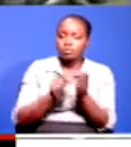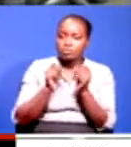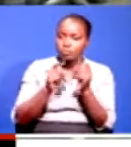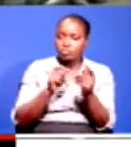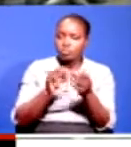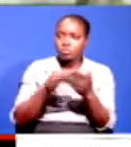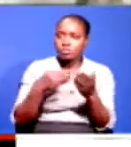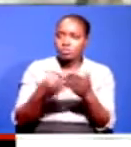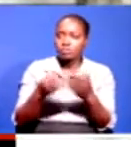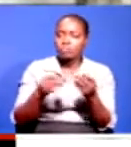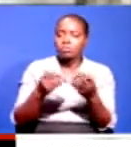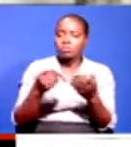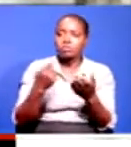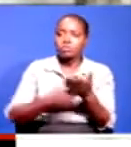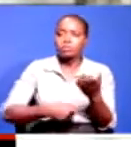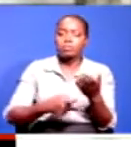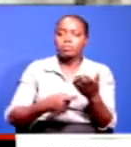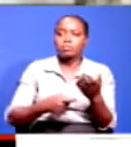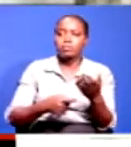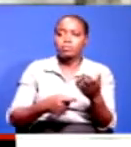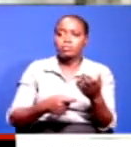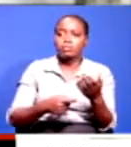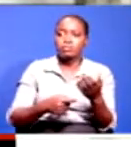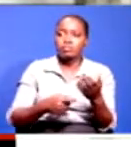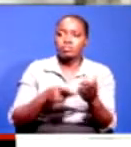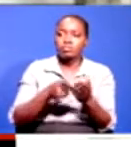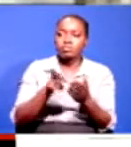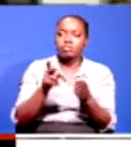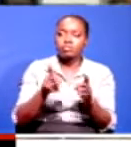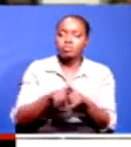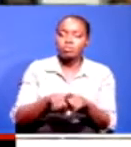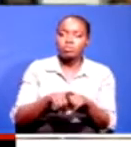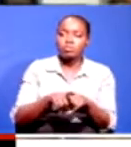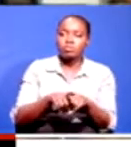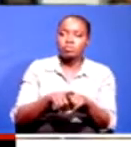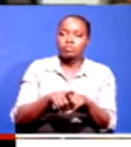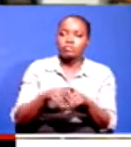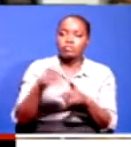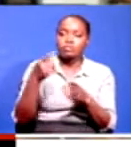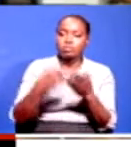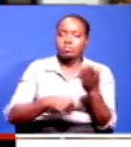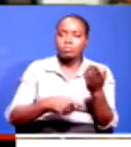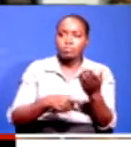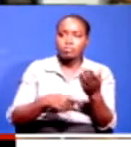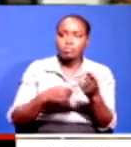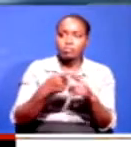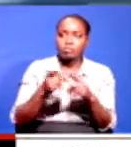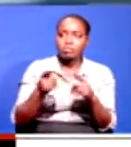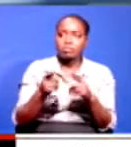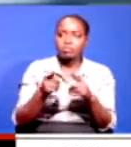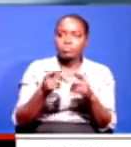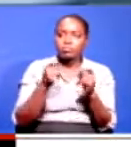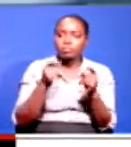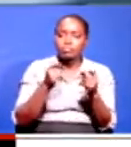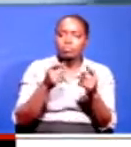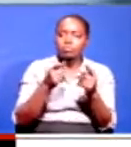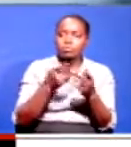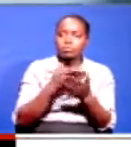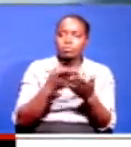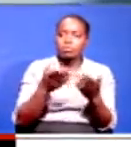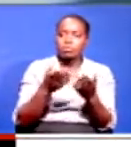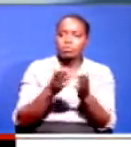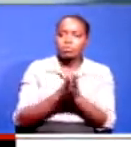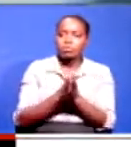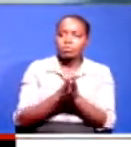billions of shillings in withholding and pay as you earn taxes. However, Keroche has blamed a tough operating environment for